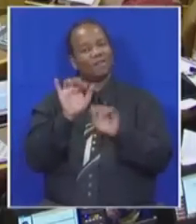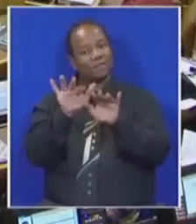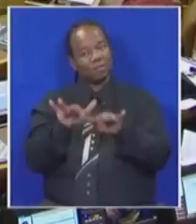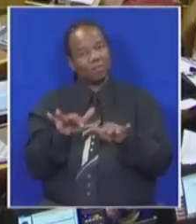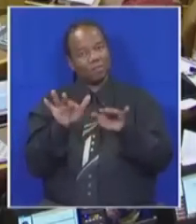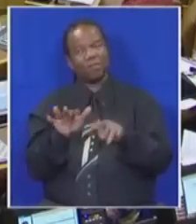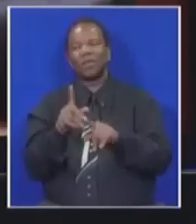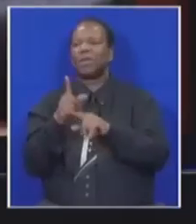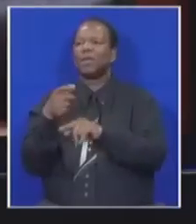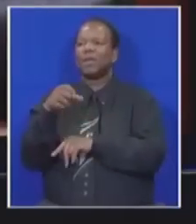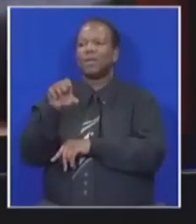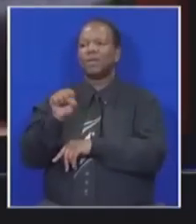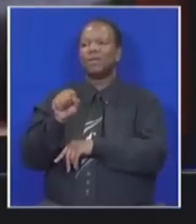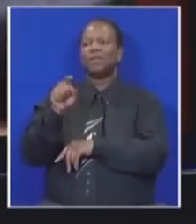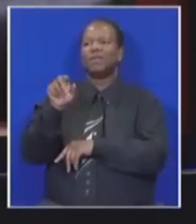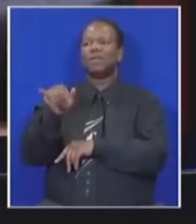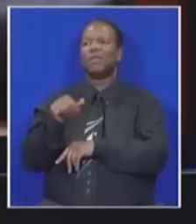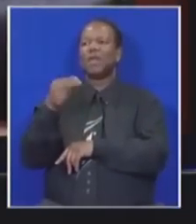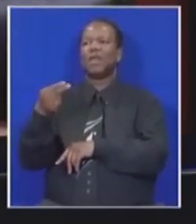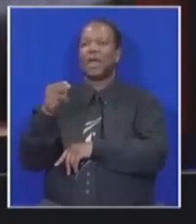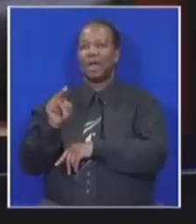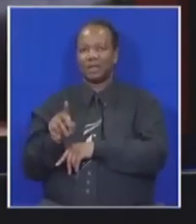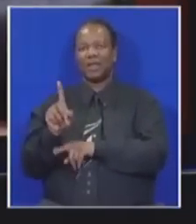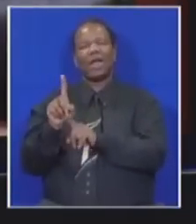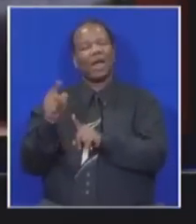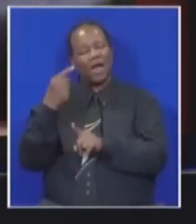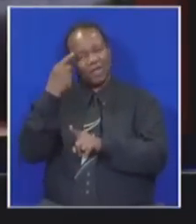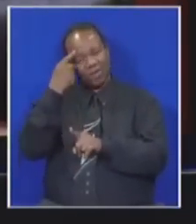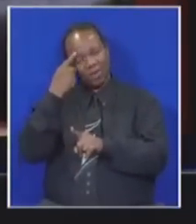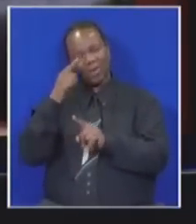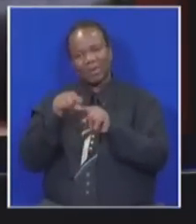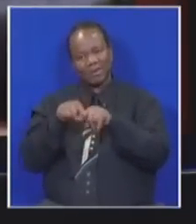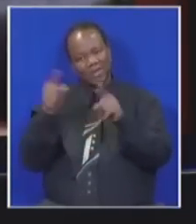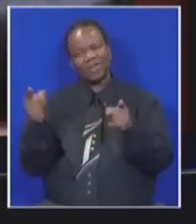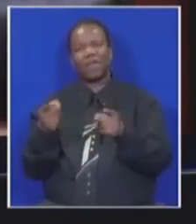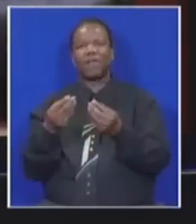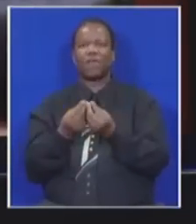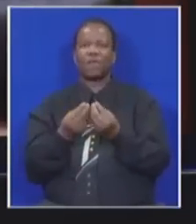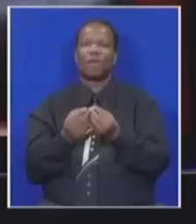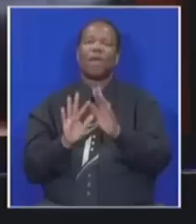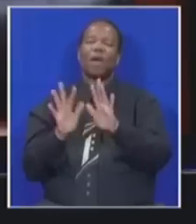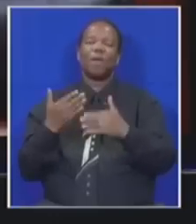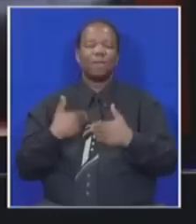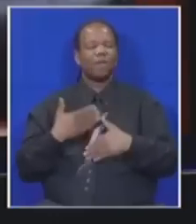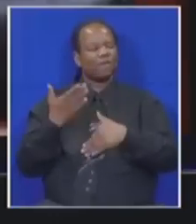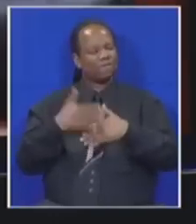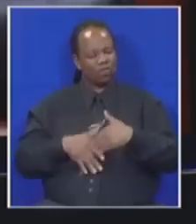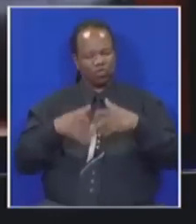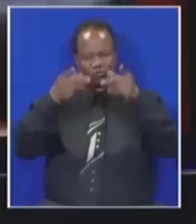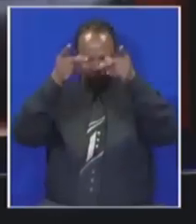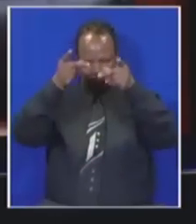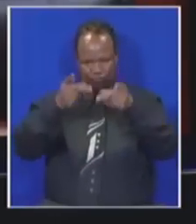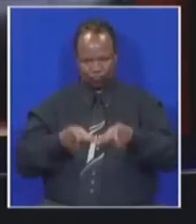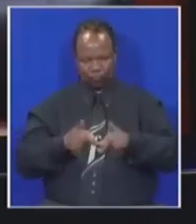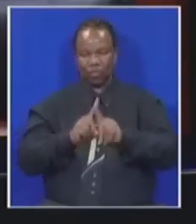Honorable Steenhuisen, I had thought you coming on a different angle. I'm taking a point I've already ruled